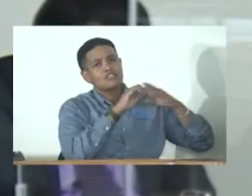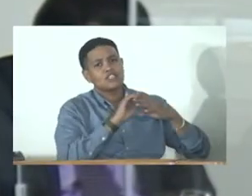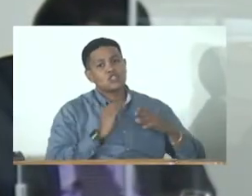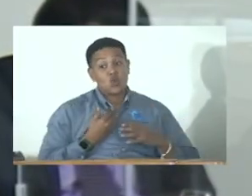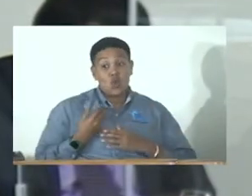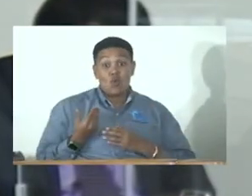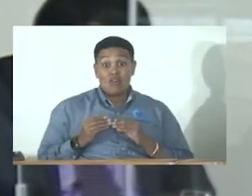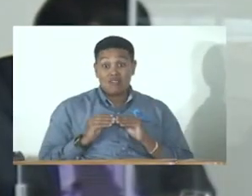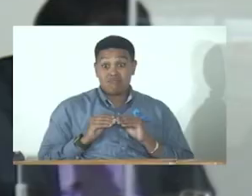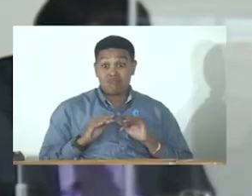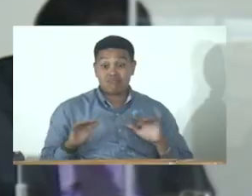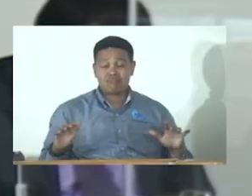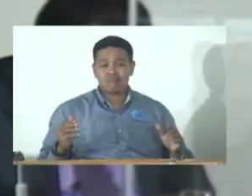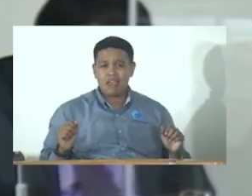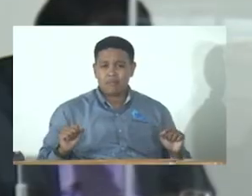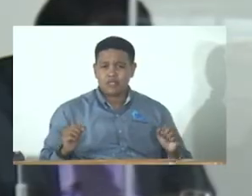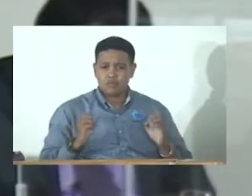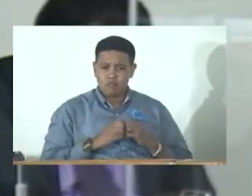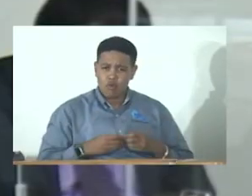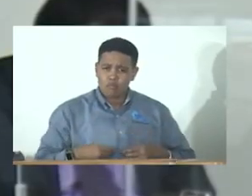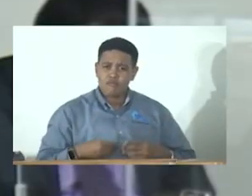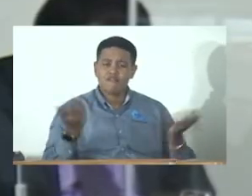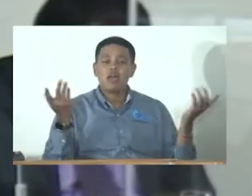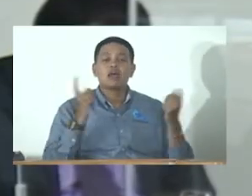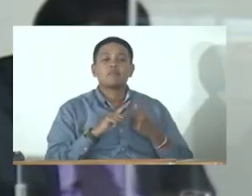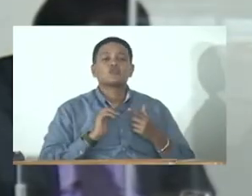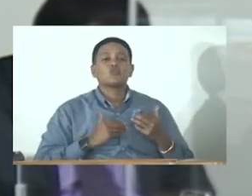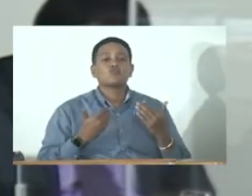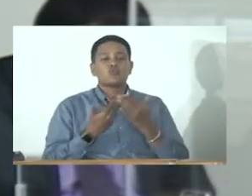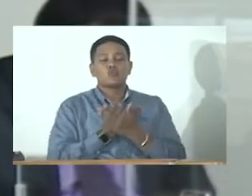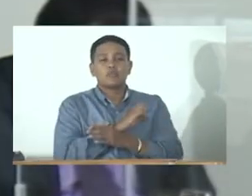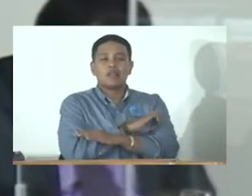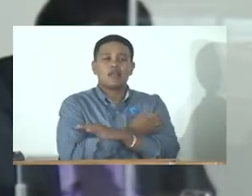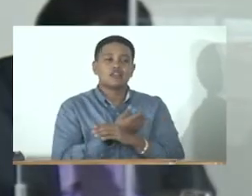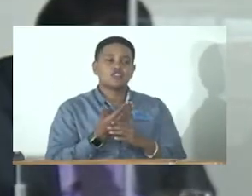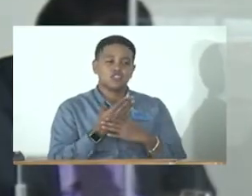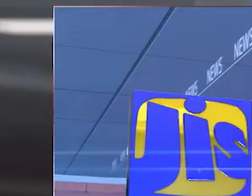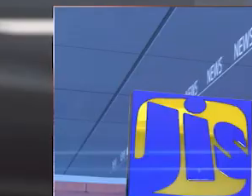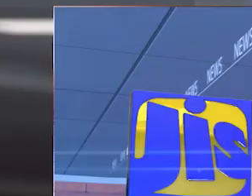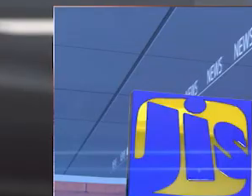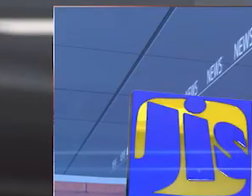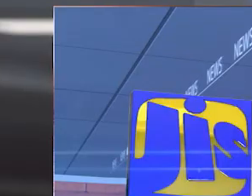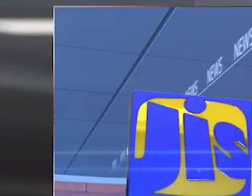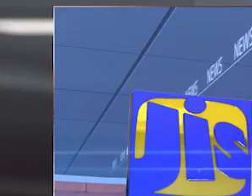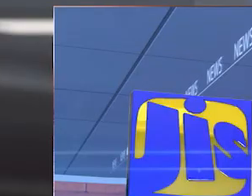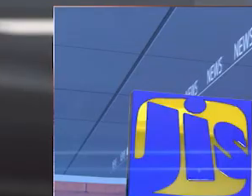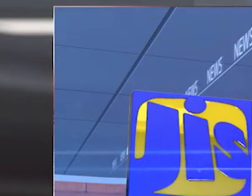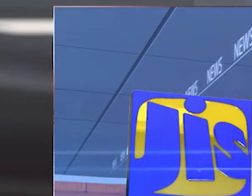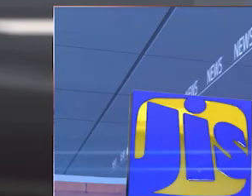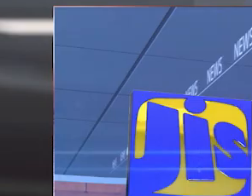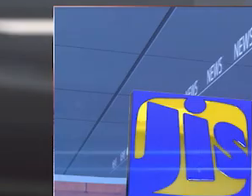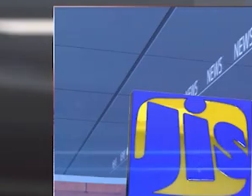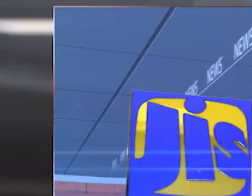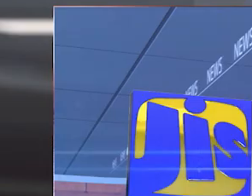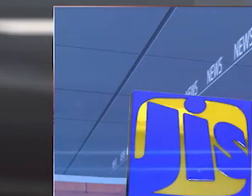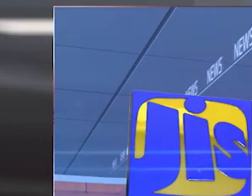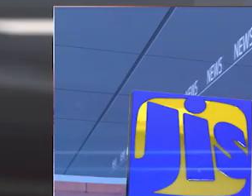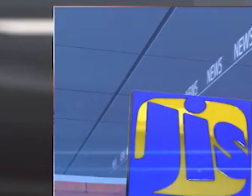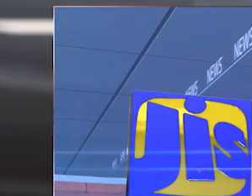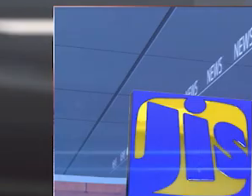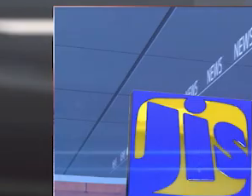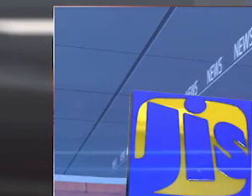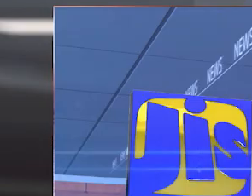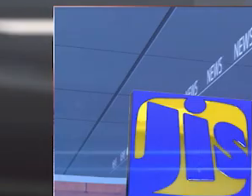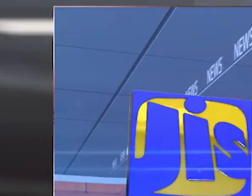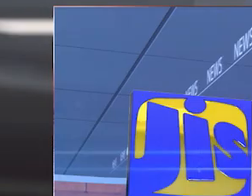generation capacity and our renewable energy share based on the Integrated Resource Plan. And that's it for JIS News Today. I'm Theodore